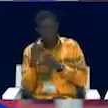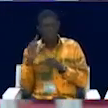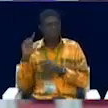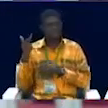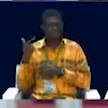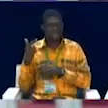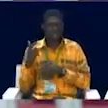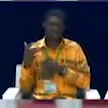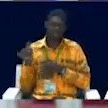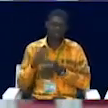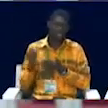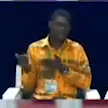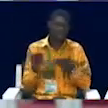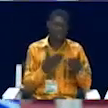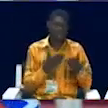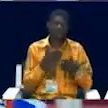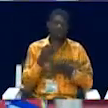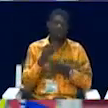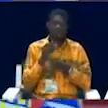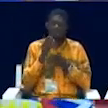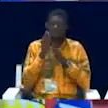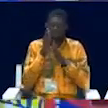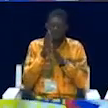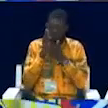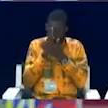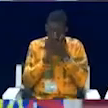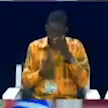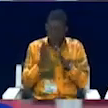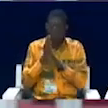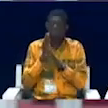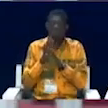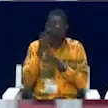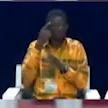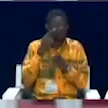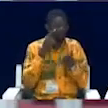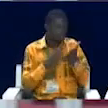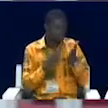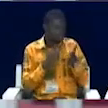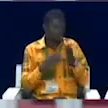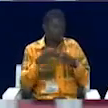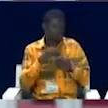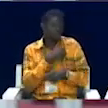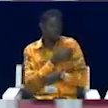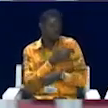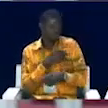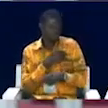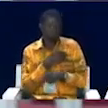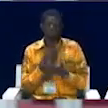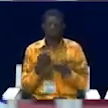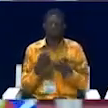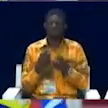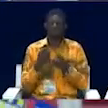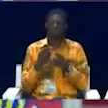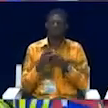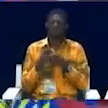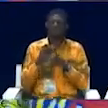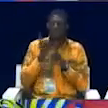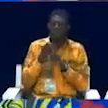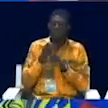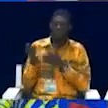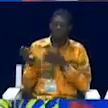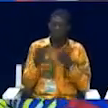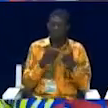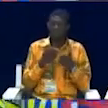omo yen wa si Solem Assembly fun awon tin se check up ni during Solem Assembly gba ti won gbe